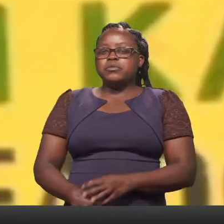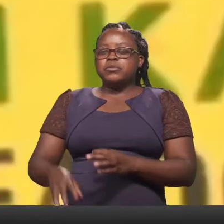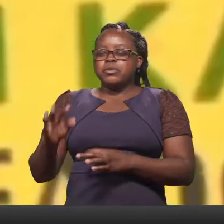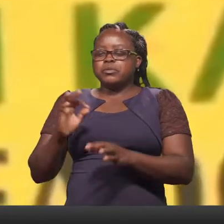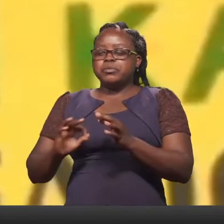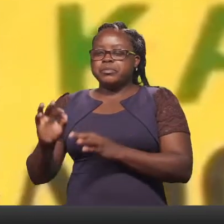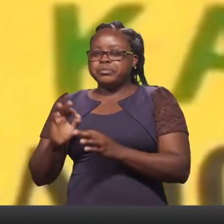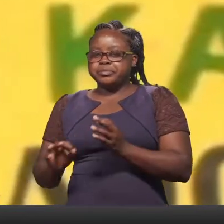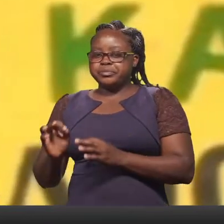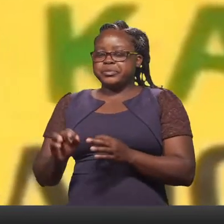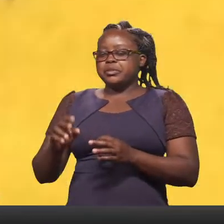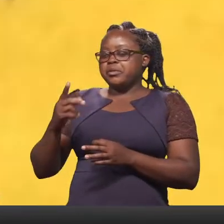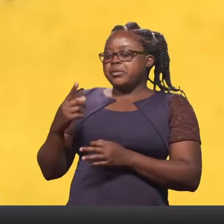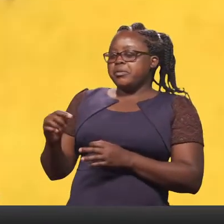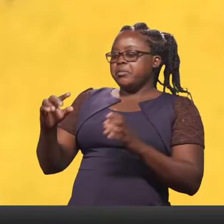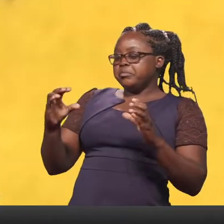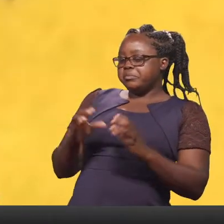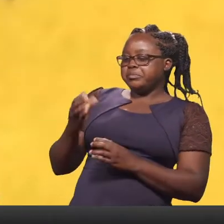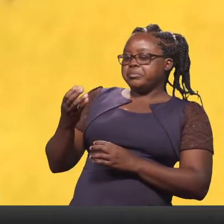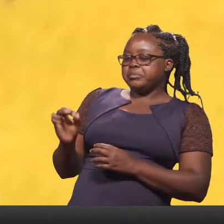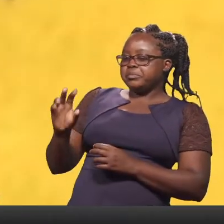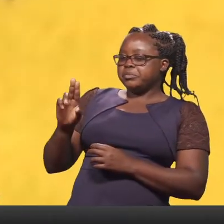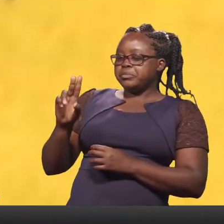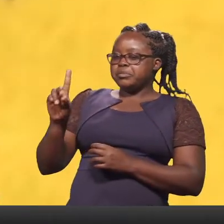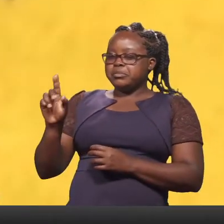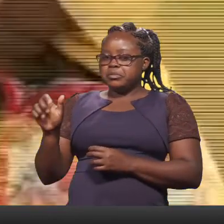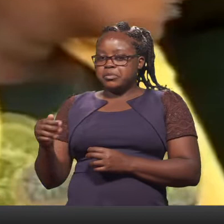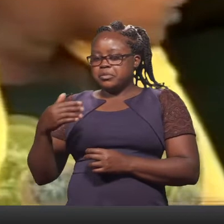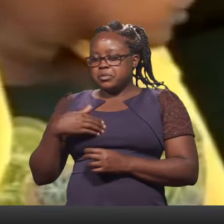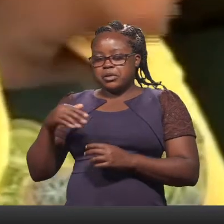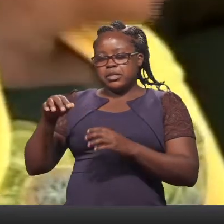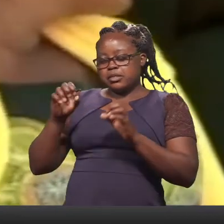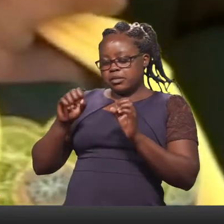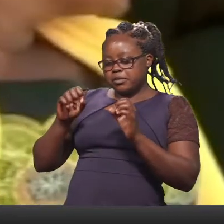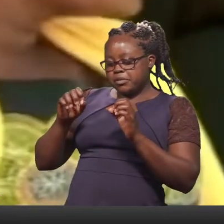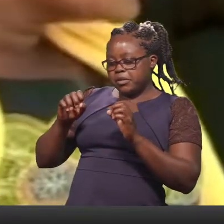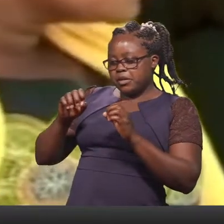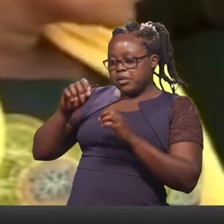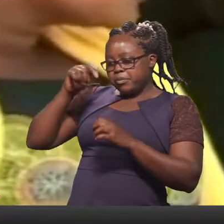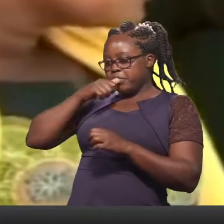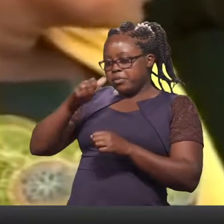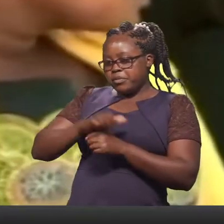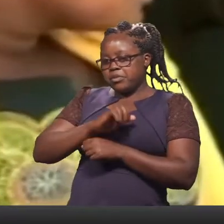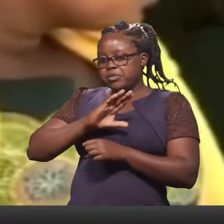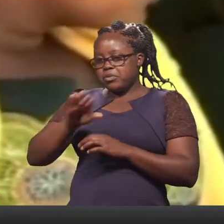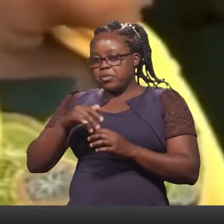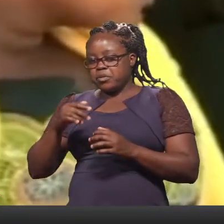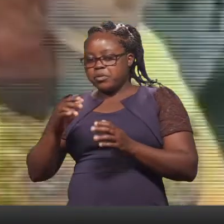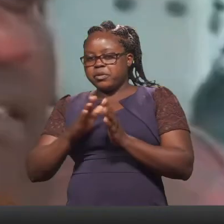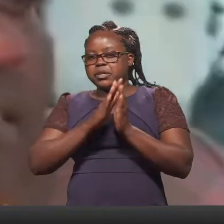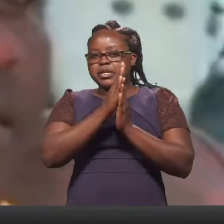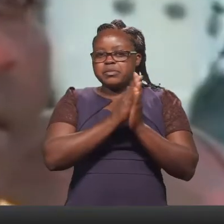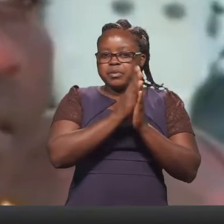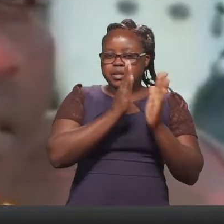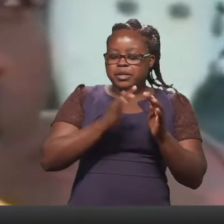Mchujo wa vyama unapoendelea, chama cha UDA kimewahakikishia wawaniaji wote kuwa wamejiandaa